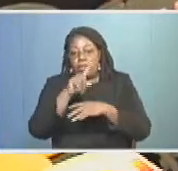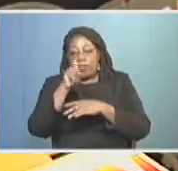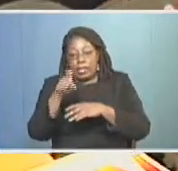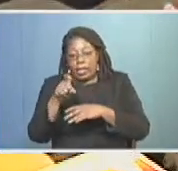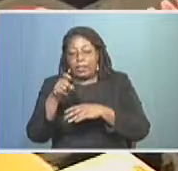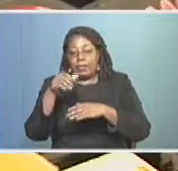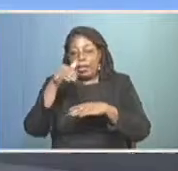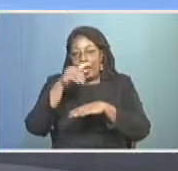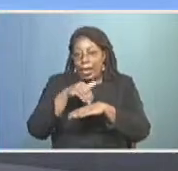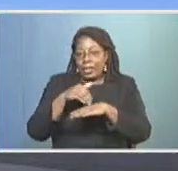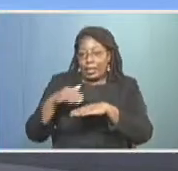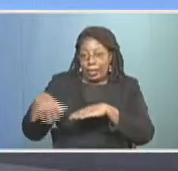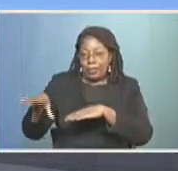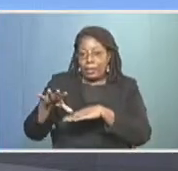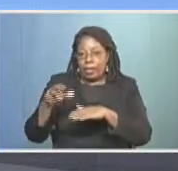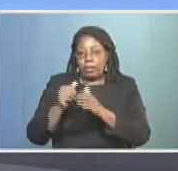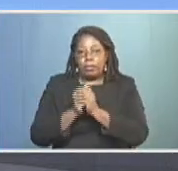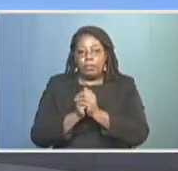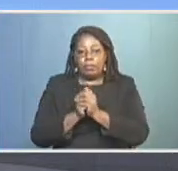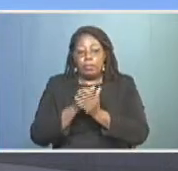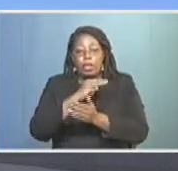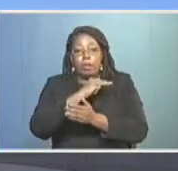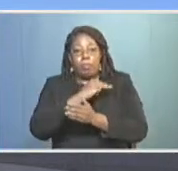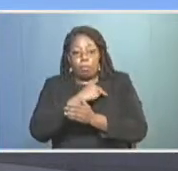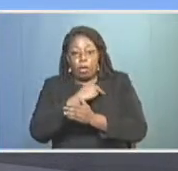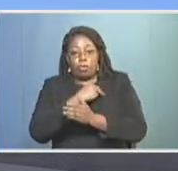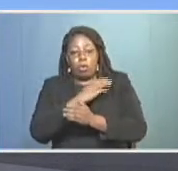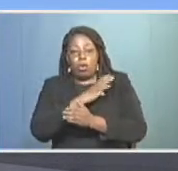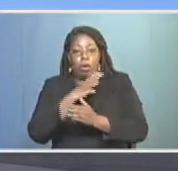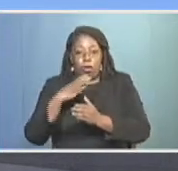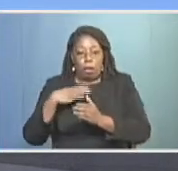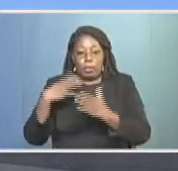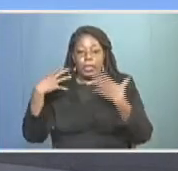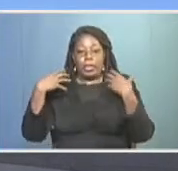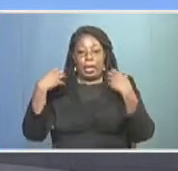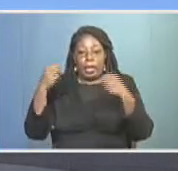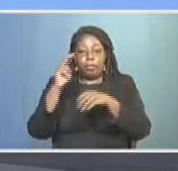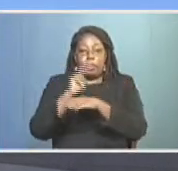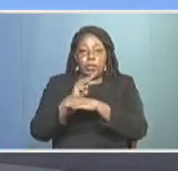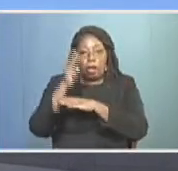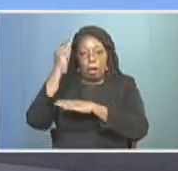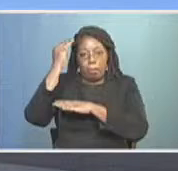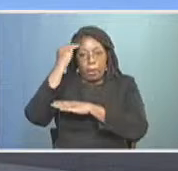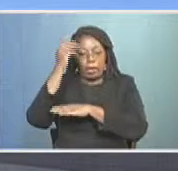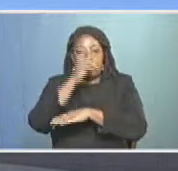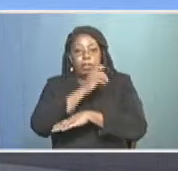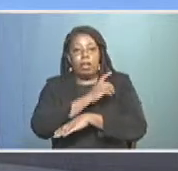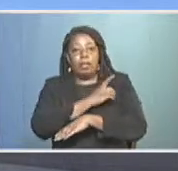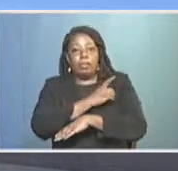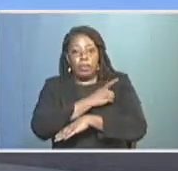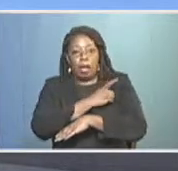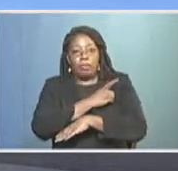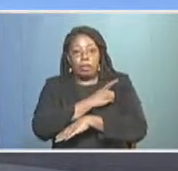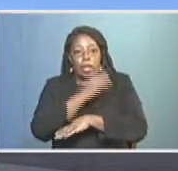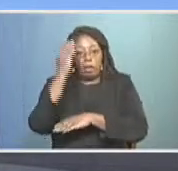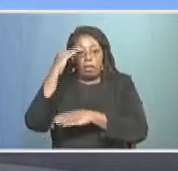the site. Monroe's cabinet colleague, Health Minister, the Honorable Michael Darville,